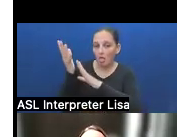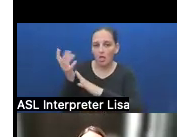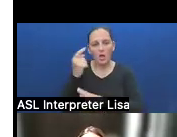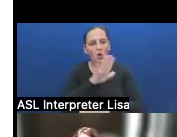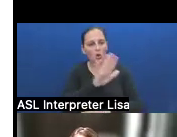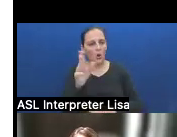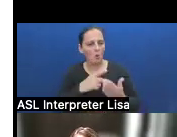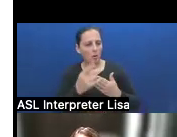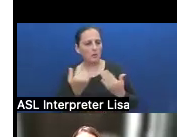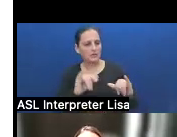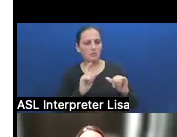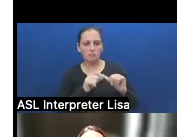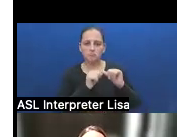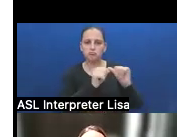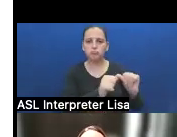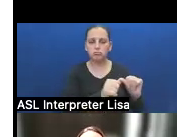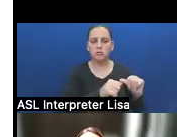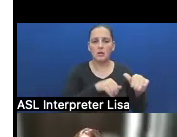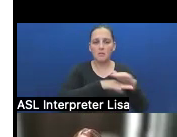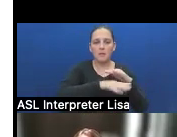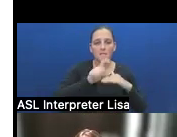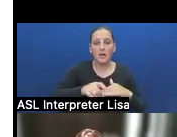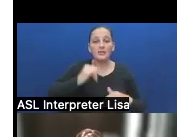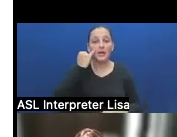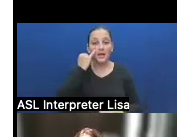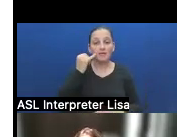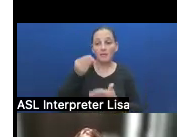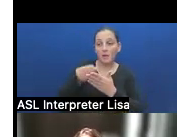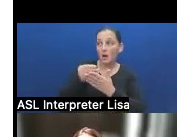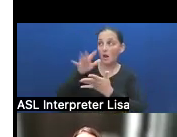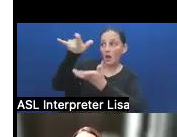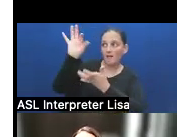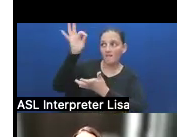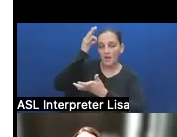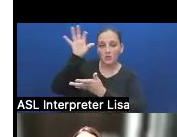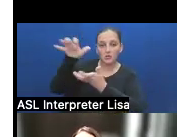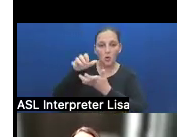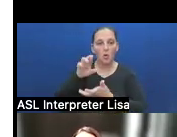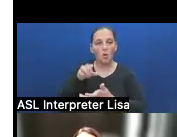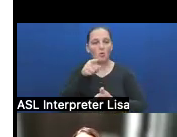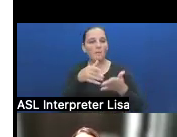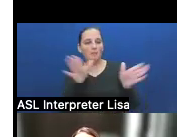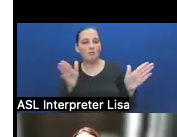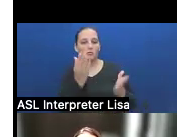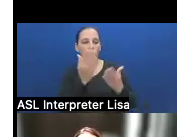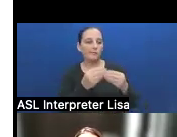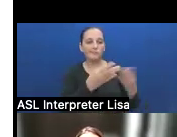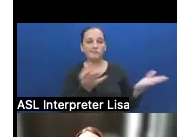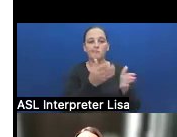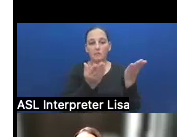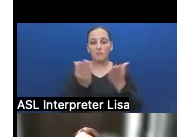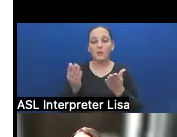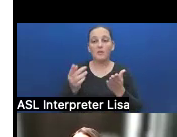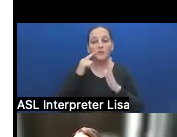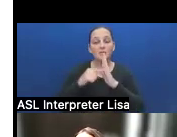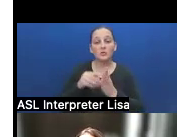accessible if you receive federal financial assistance or you're a public entity. And the federal financial assistance is your student loan